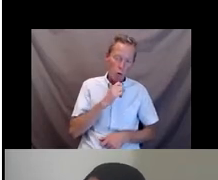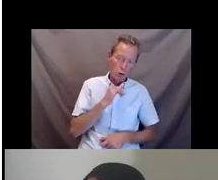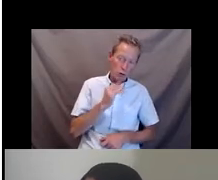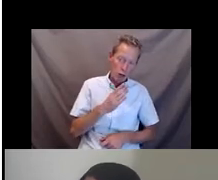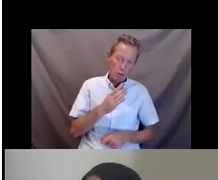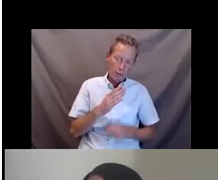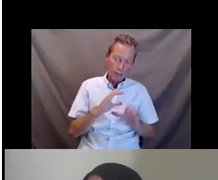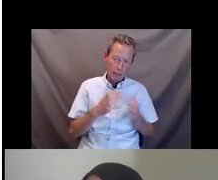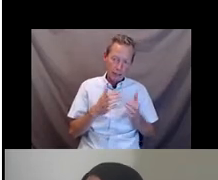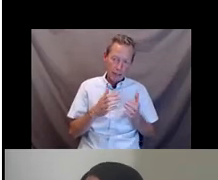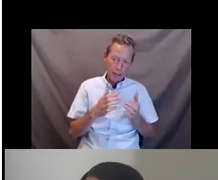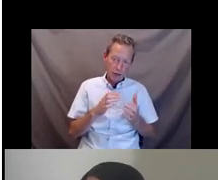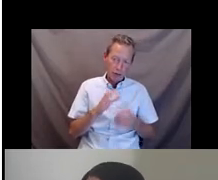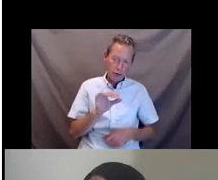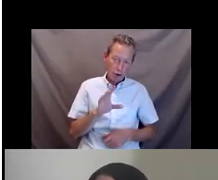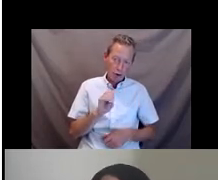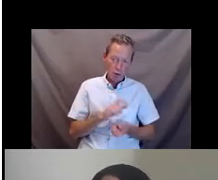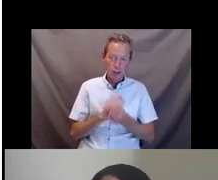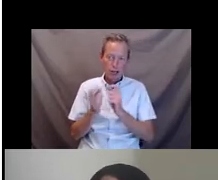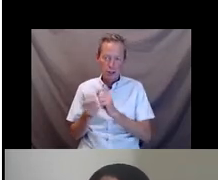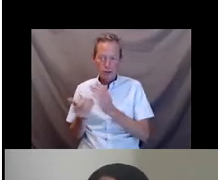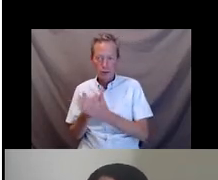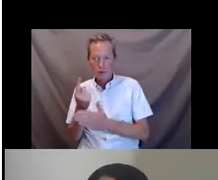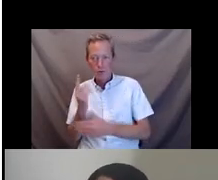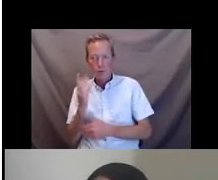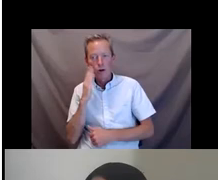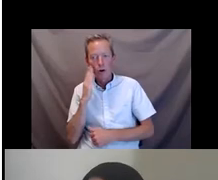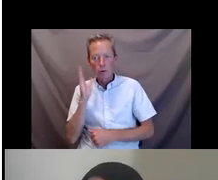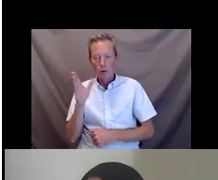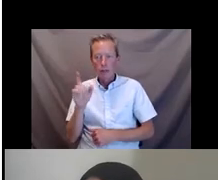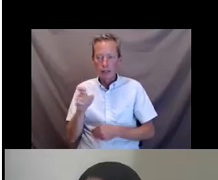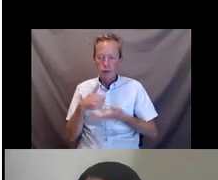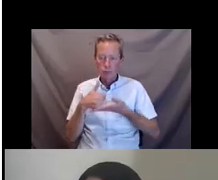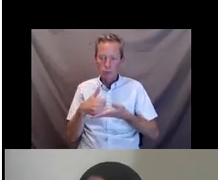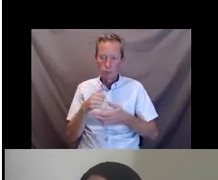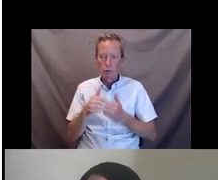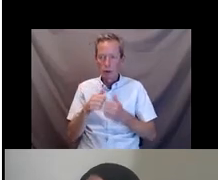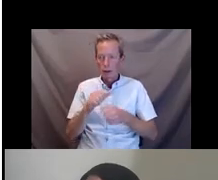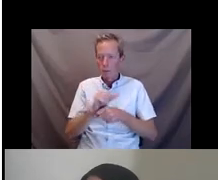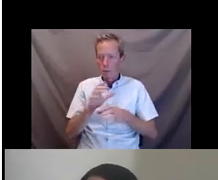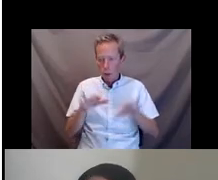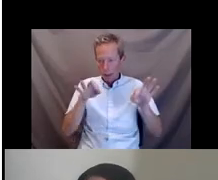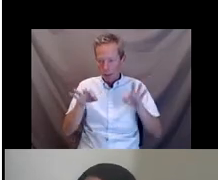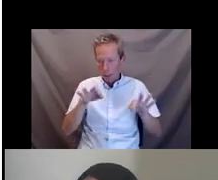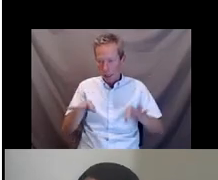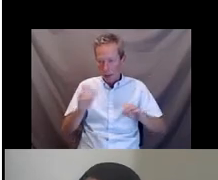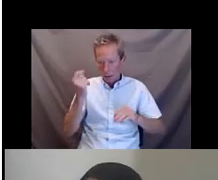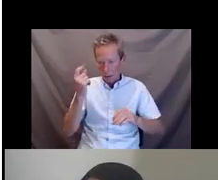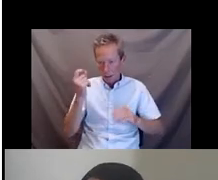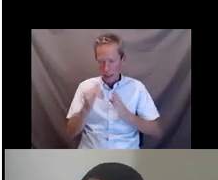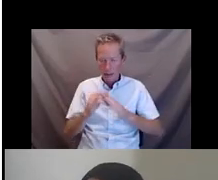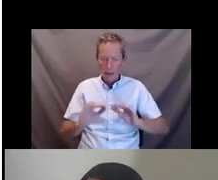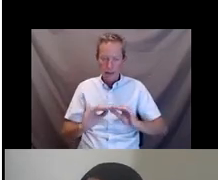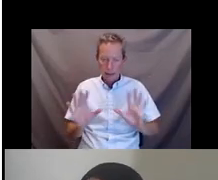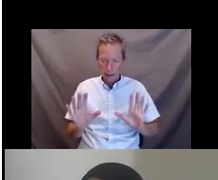an old job code to what our job structure and our job codes and classifications look like in our new system, rolling out communications